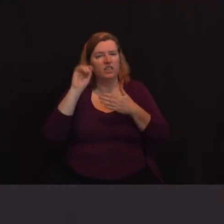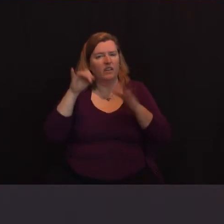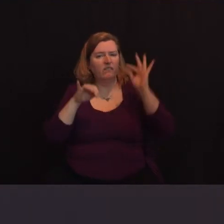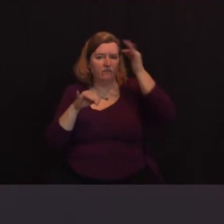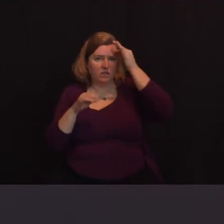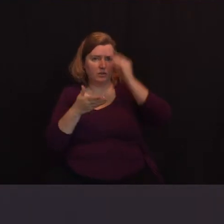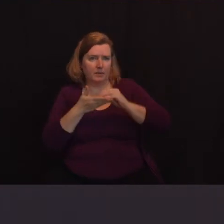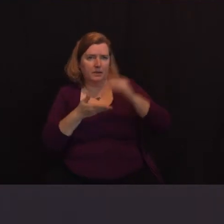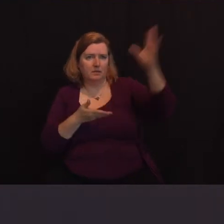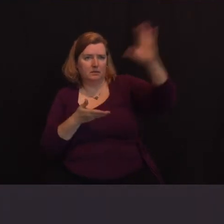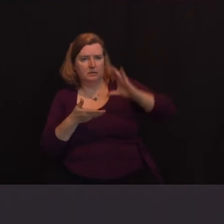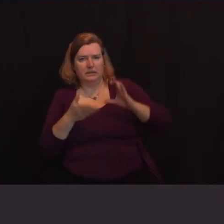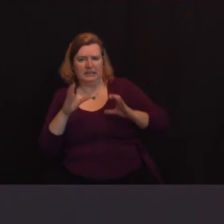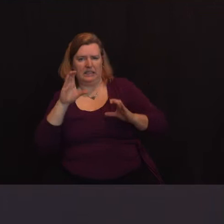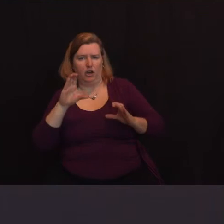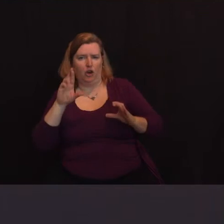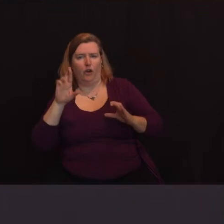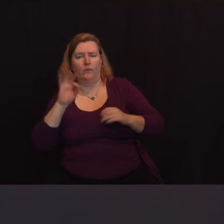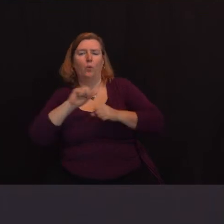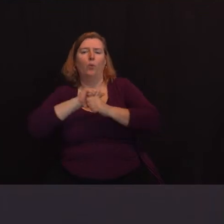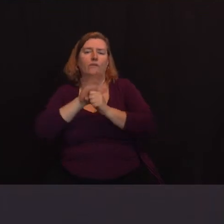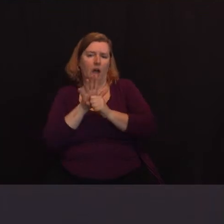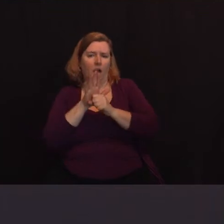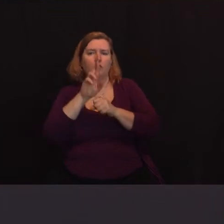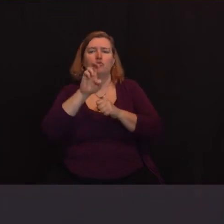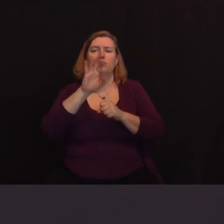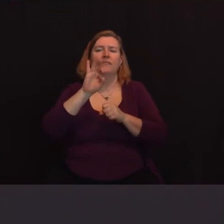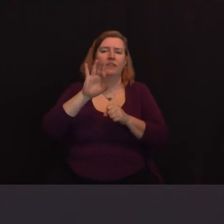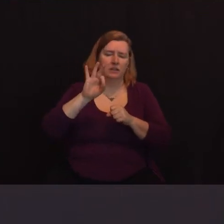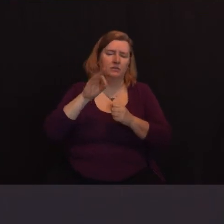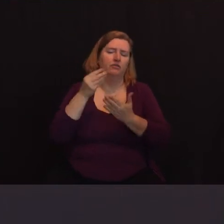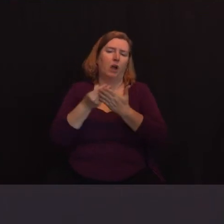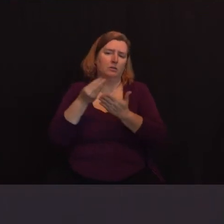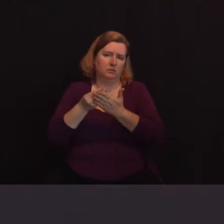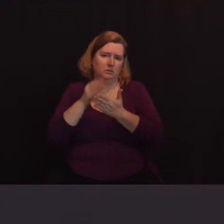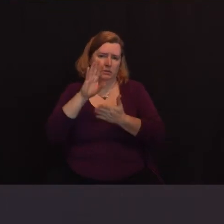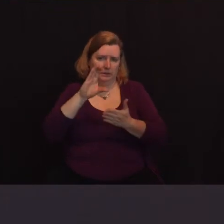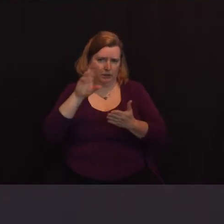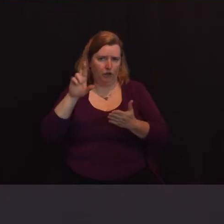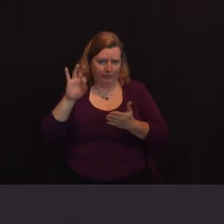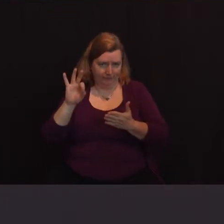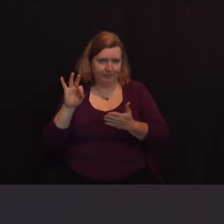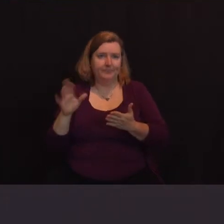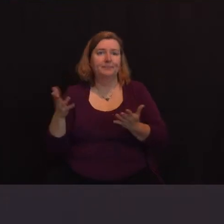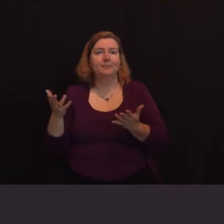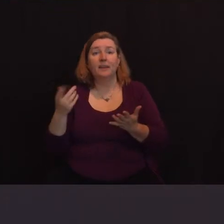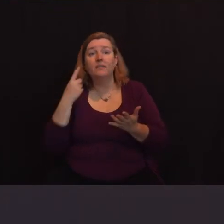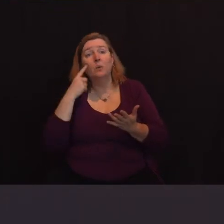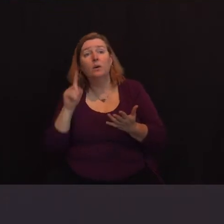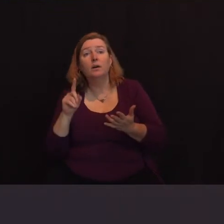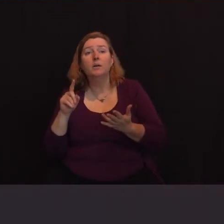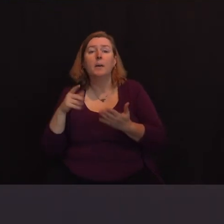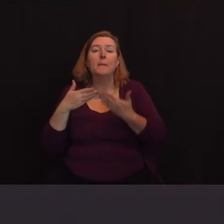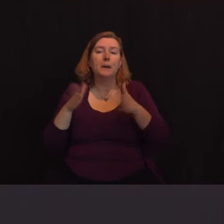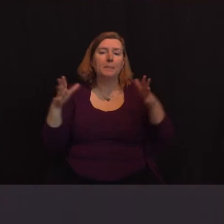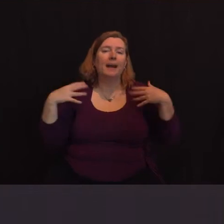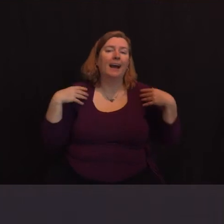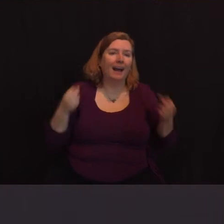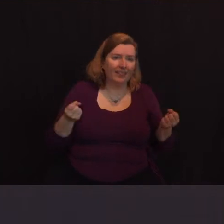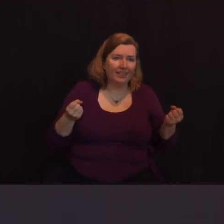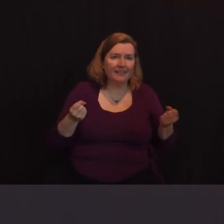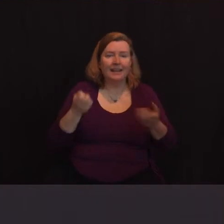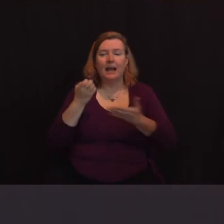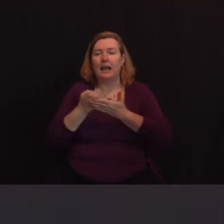Coronavirus Relief Funds from before, that is both a public health and economic health matter. We will